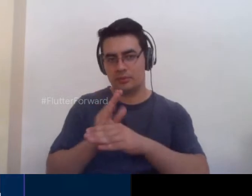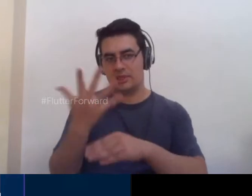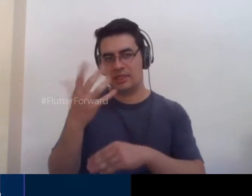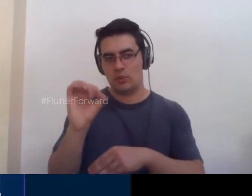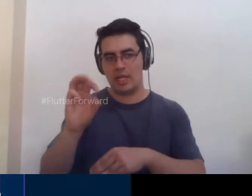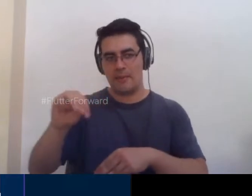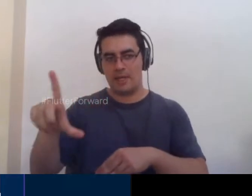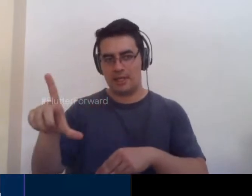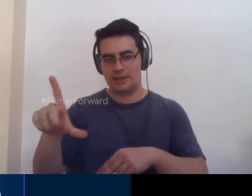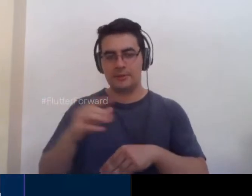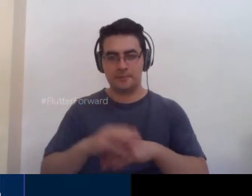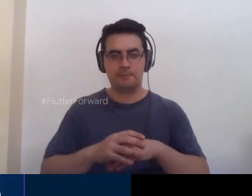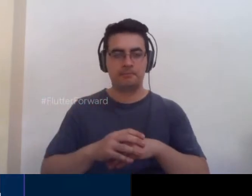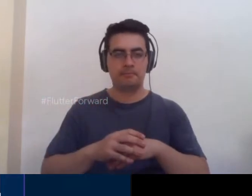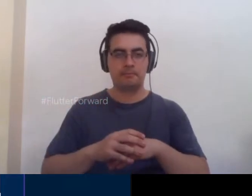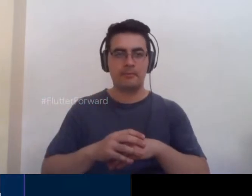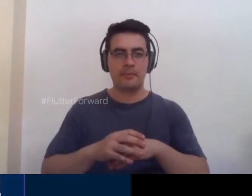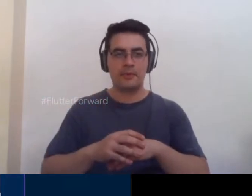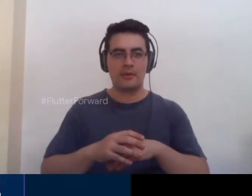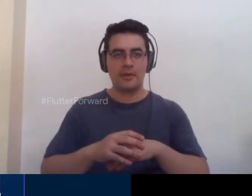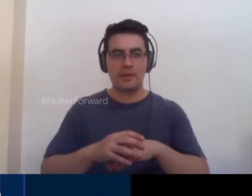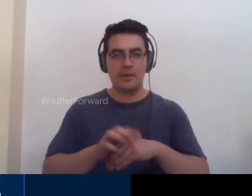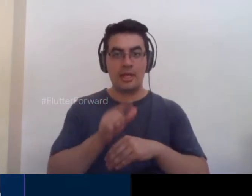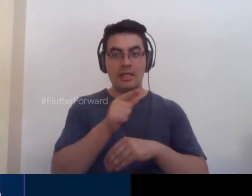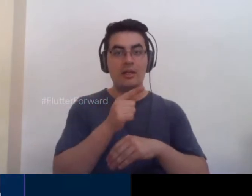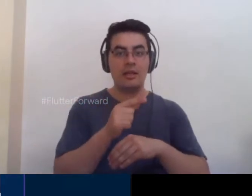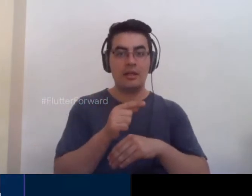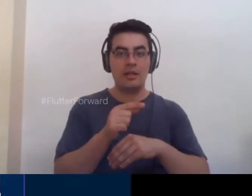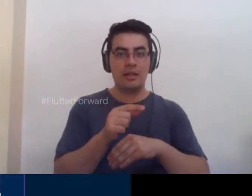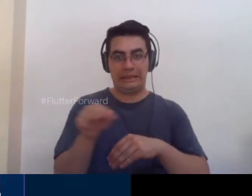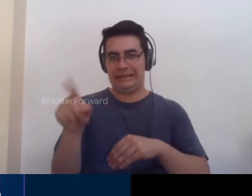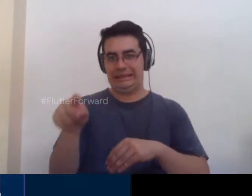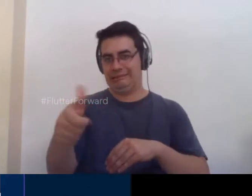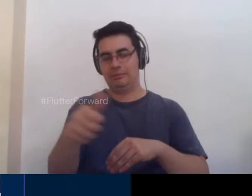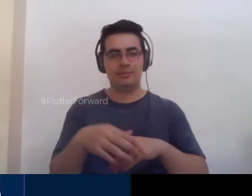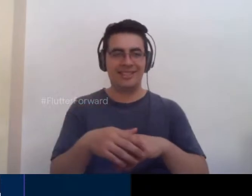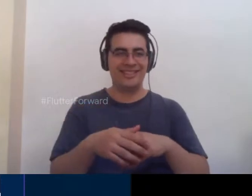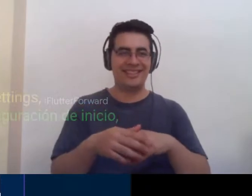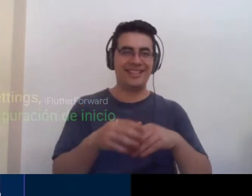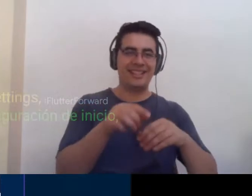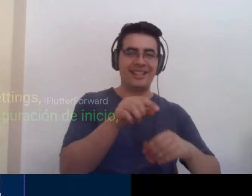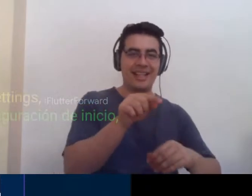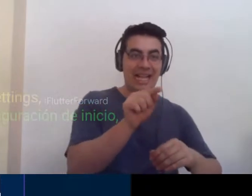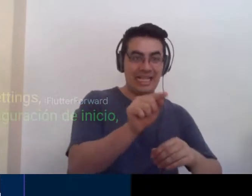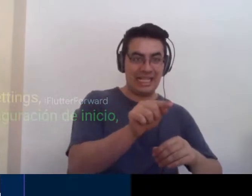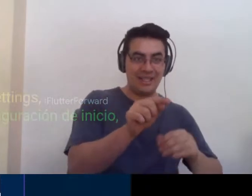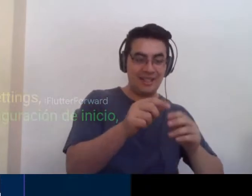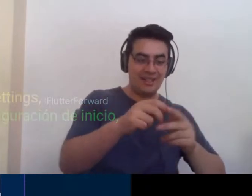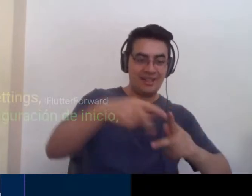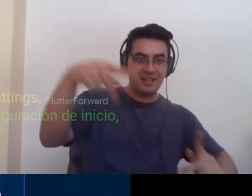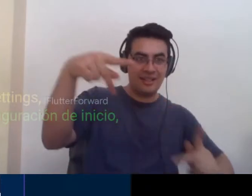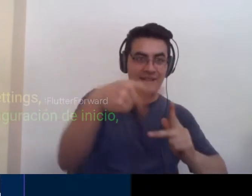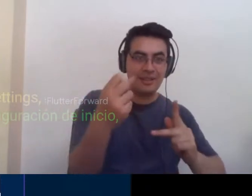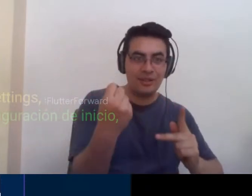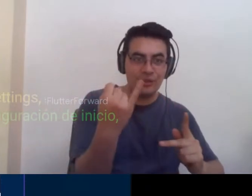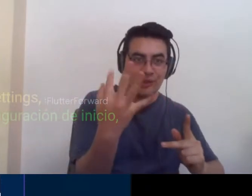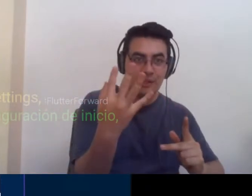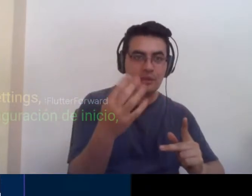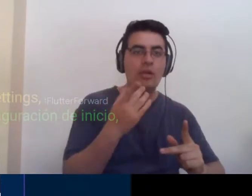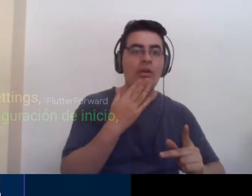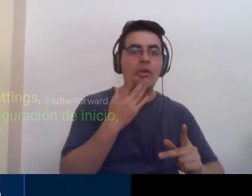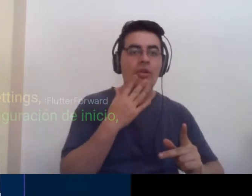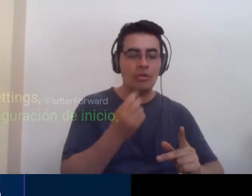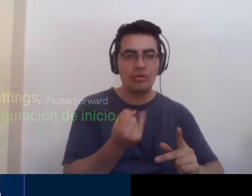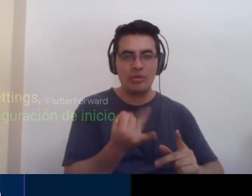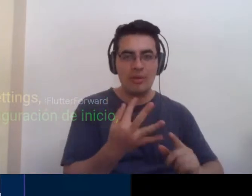and then it changes the size and color variables that we set up before. So the text will hold for just a moment